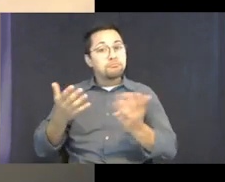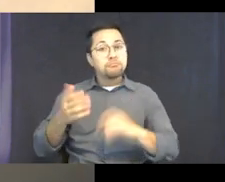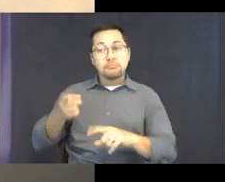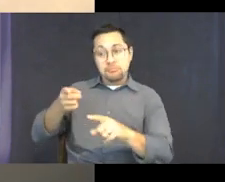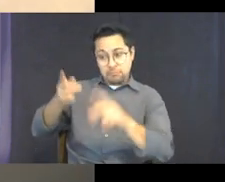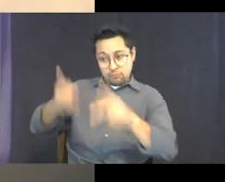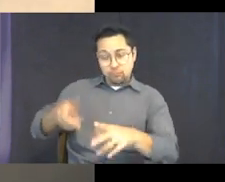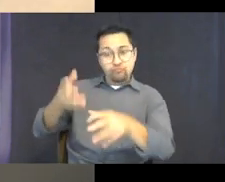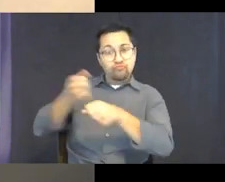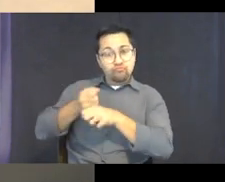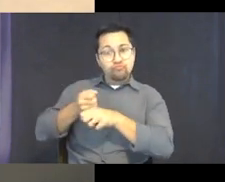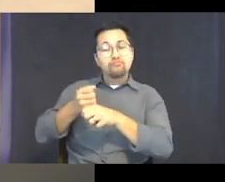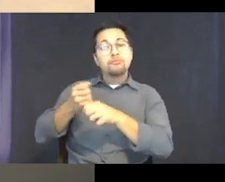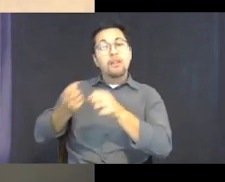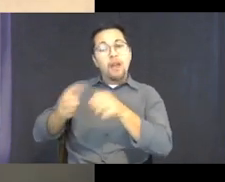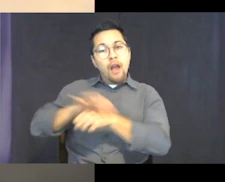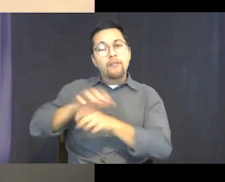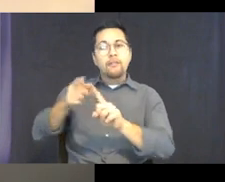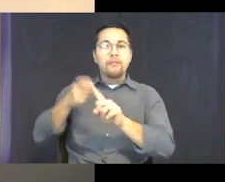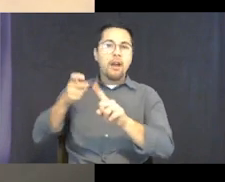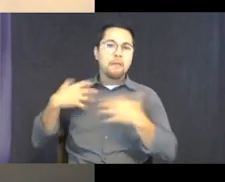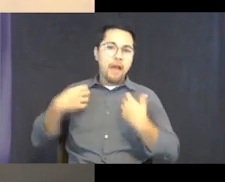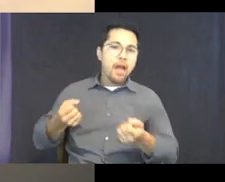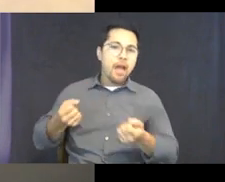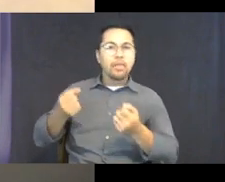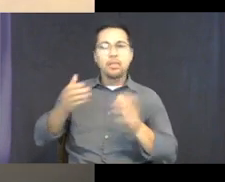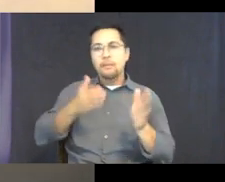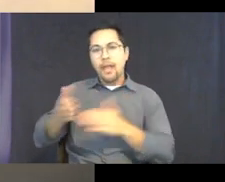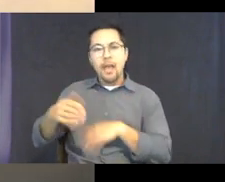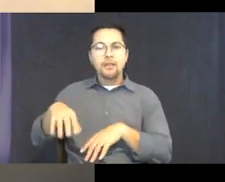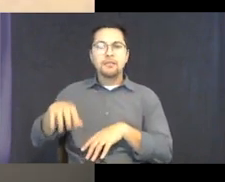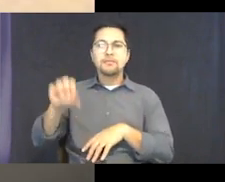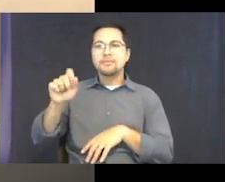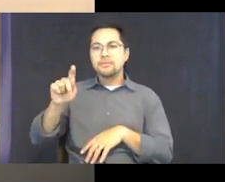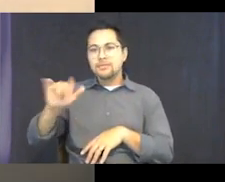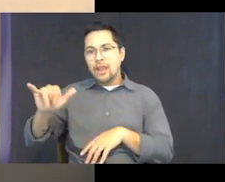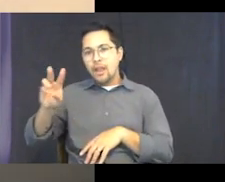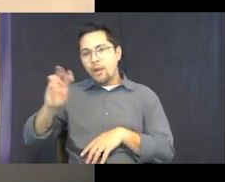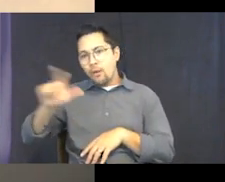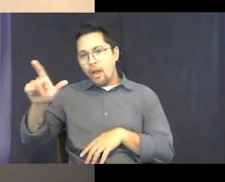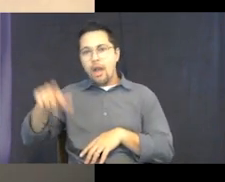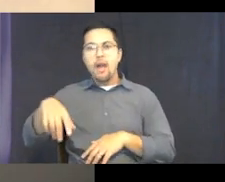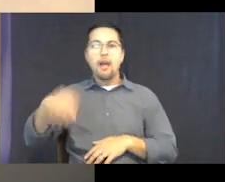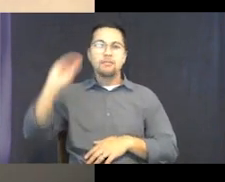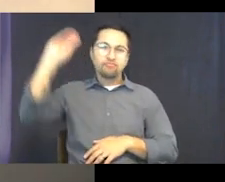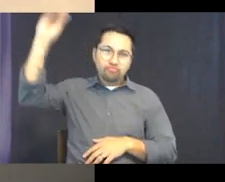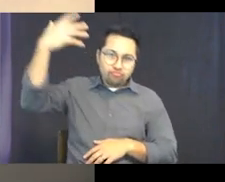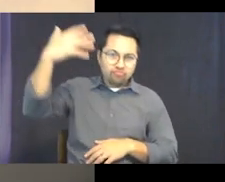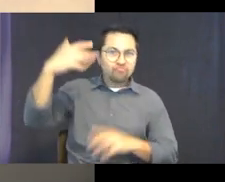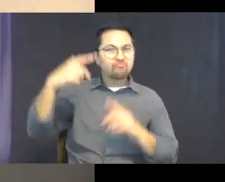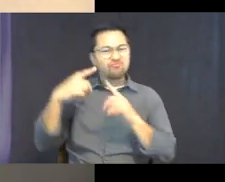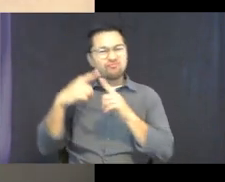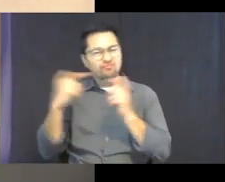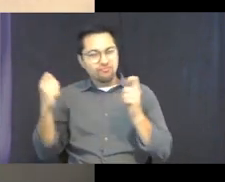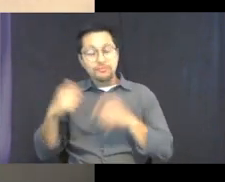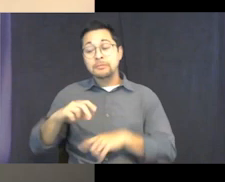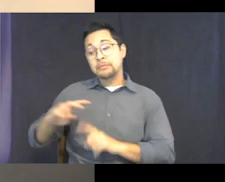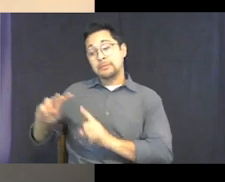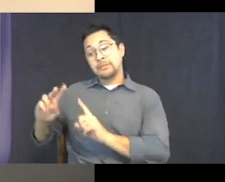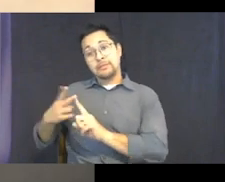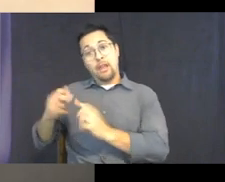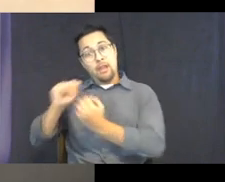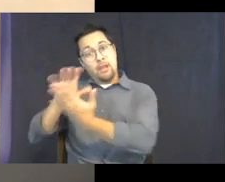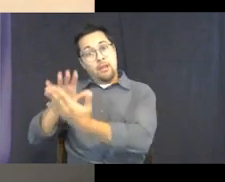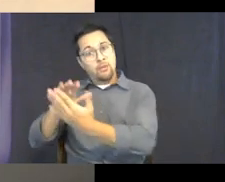recipient receives coverage from a health plan, such as Stay Well, Sunshine, etc. The second delivery system is often